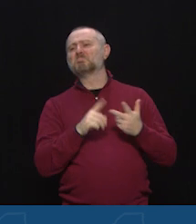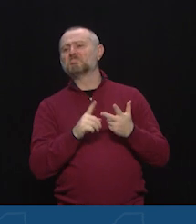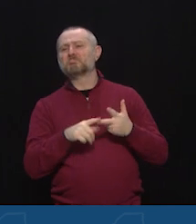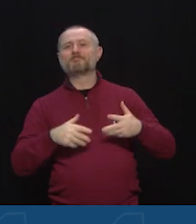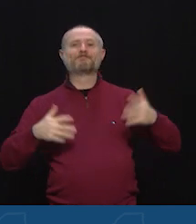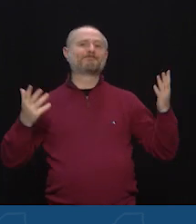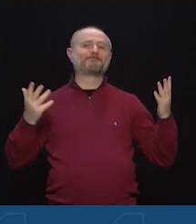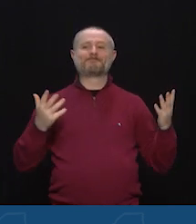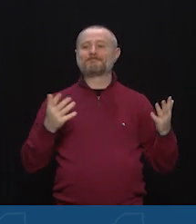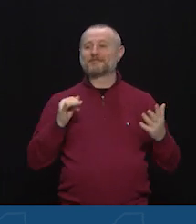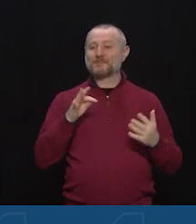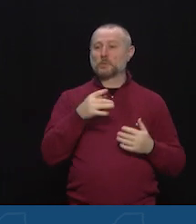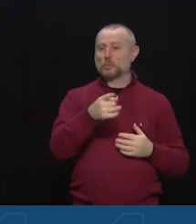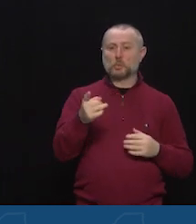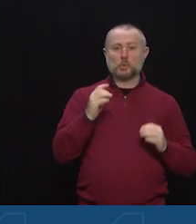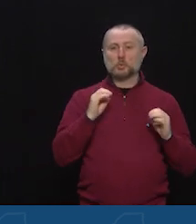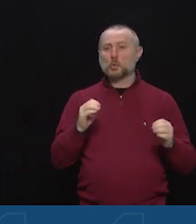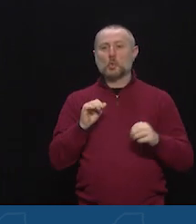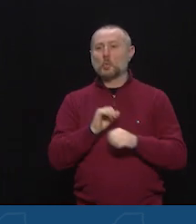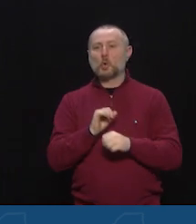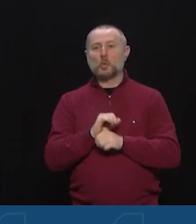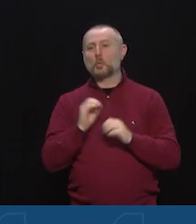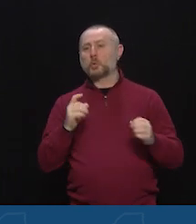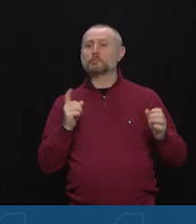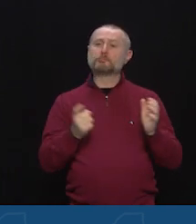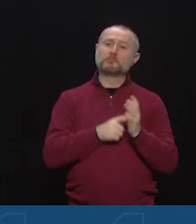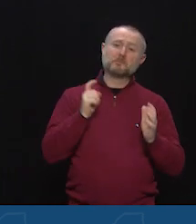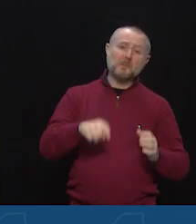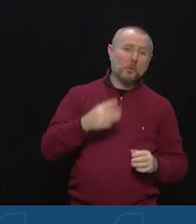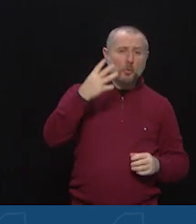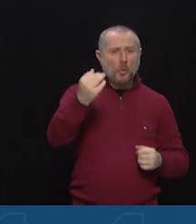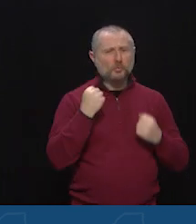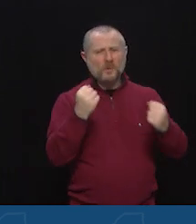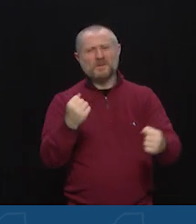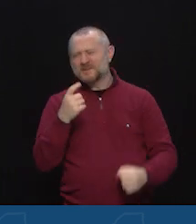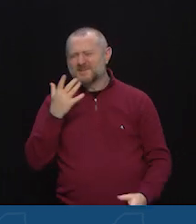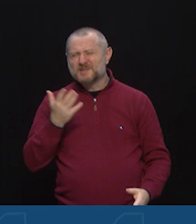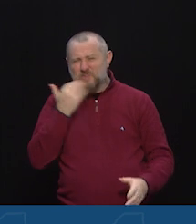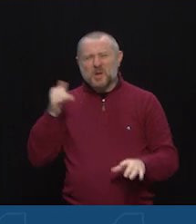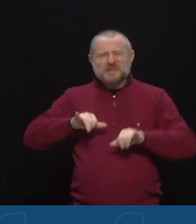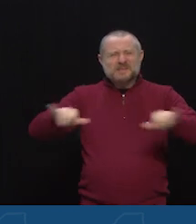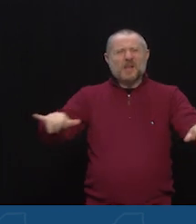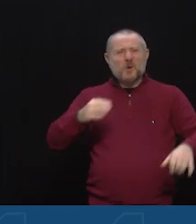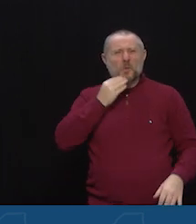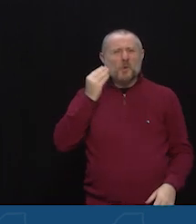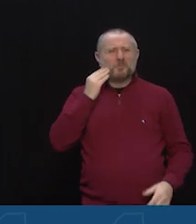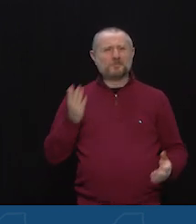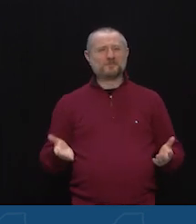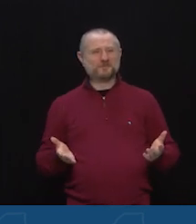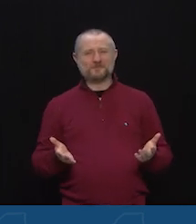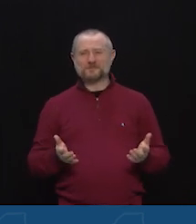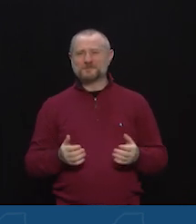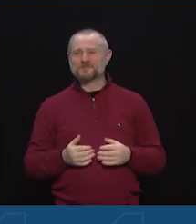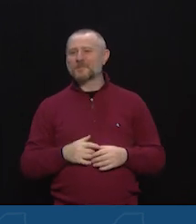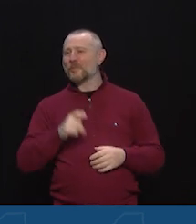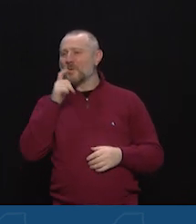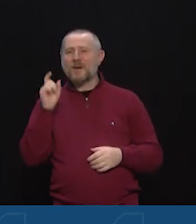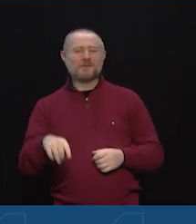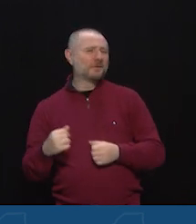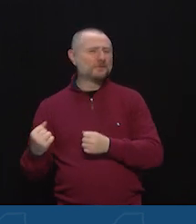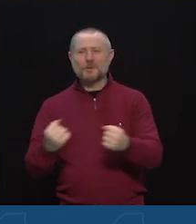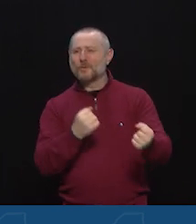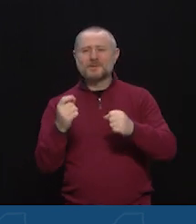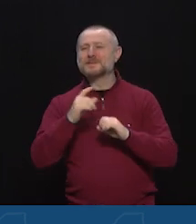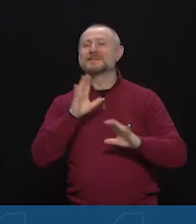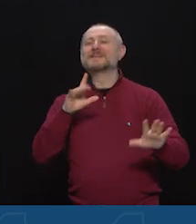worker like that, that absolutely has to be someplace. Stay off the roads. This is a very serious